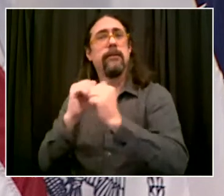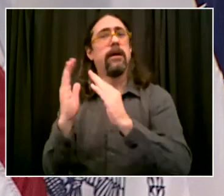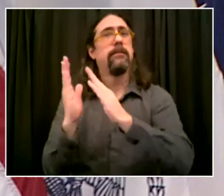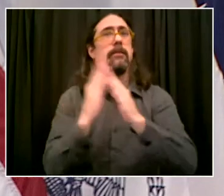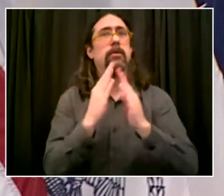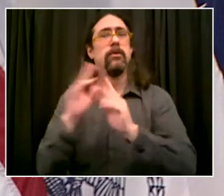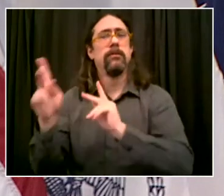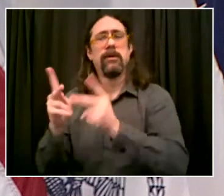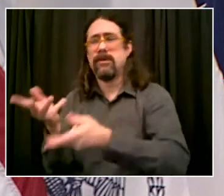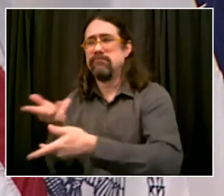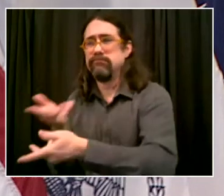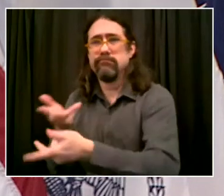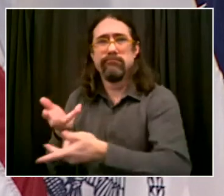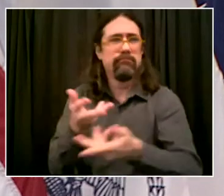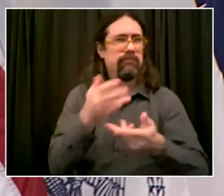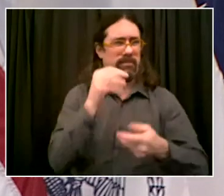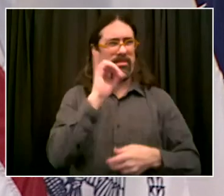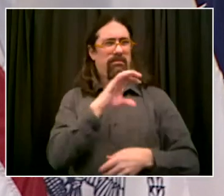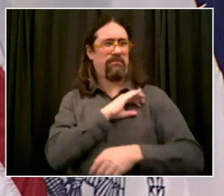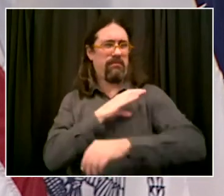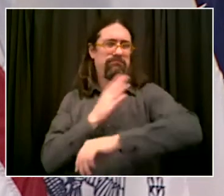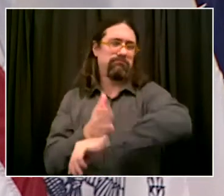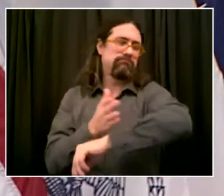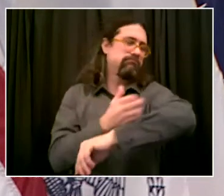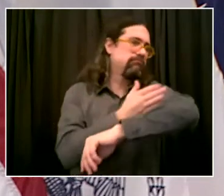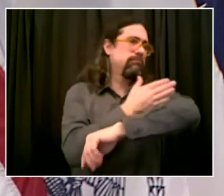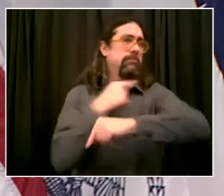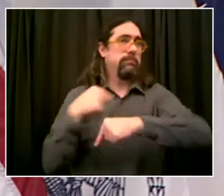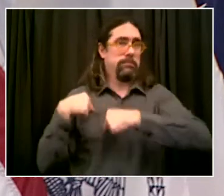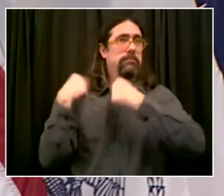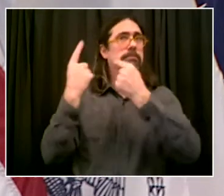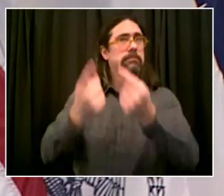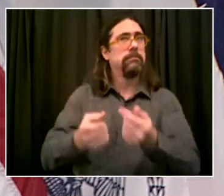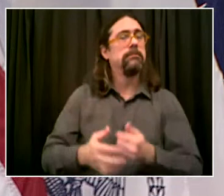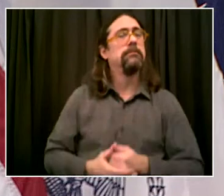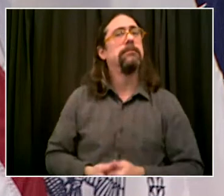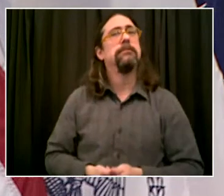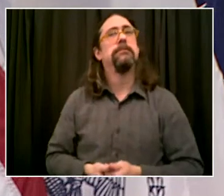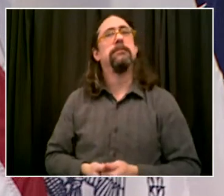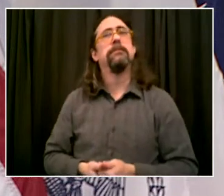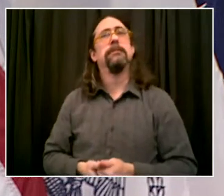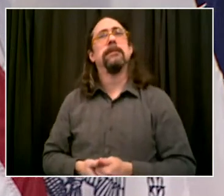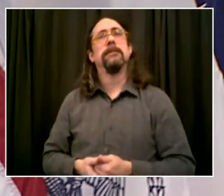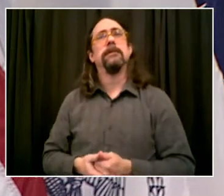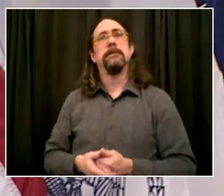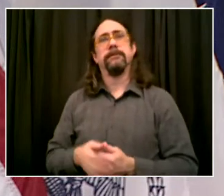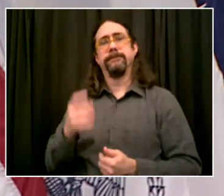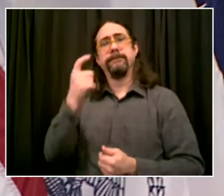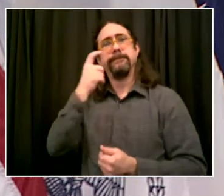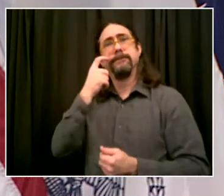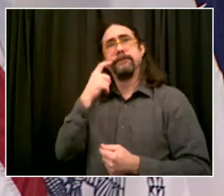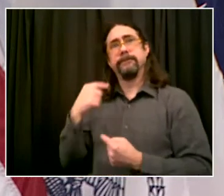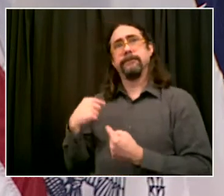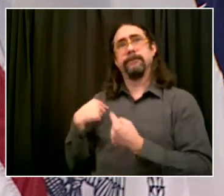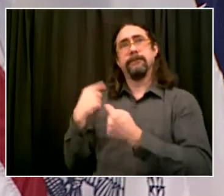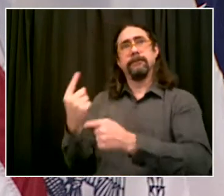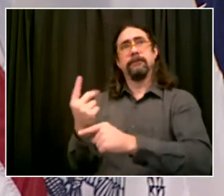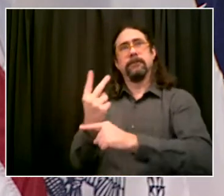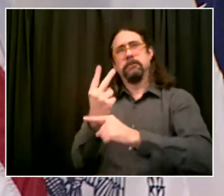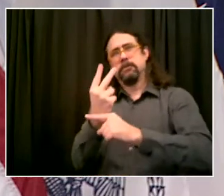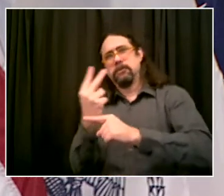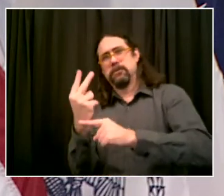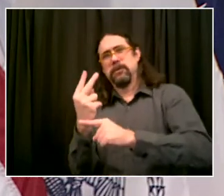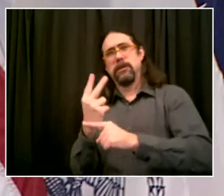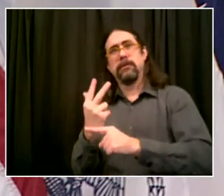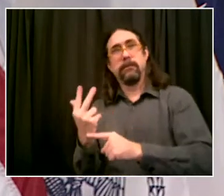announced in the last few weeks is extraordinary. The discipline matrix, the MOU between the CCRB and the